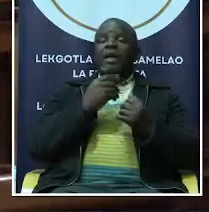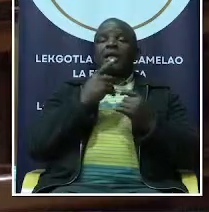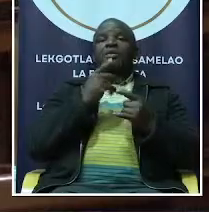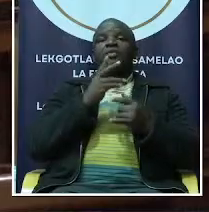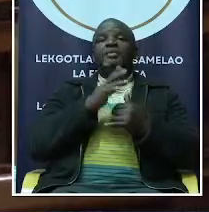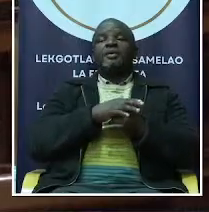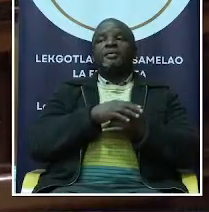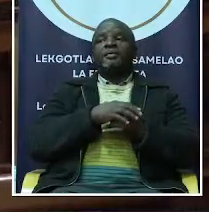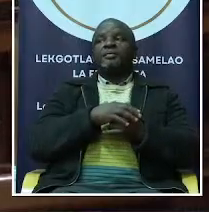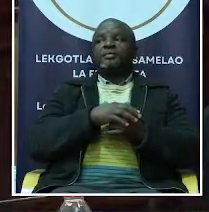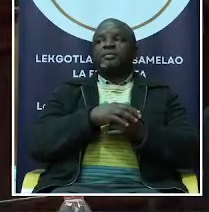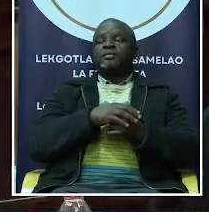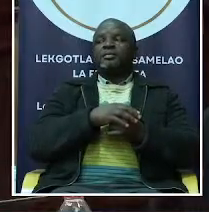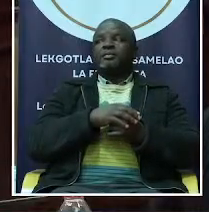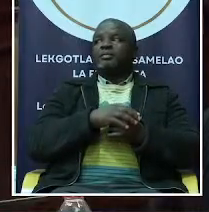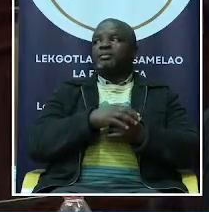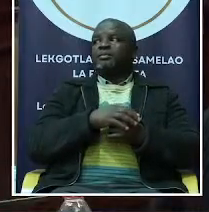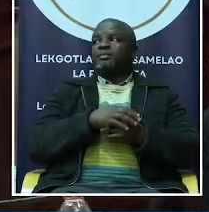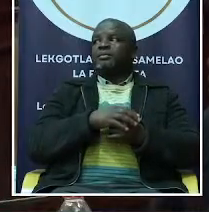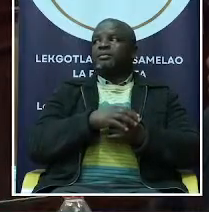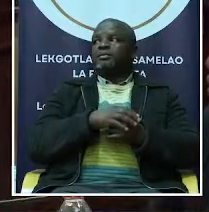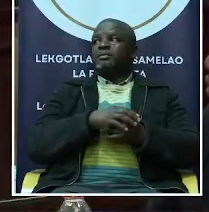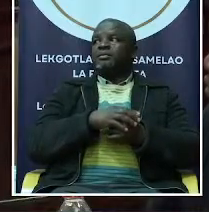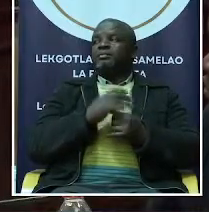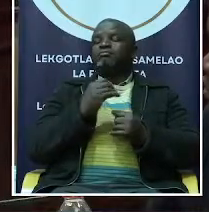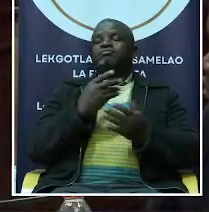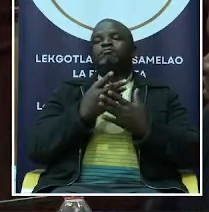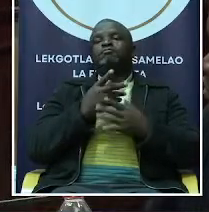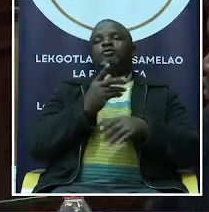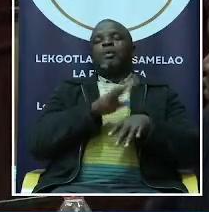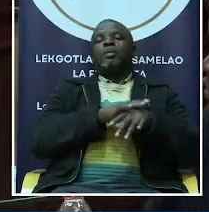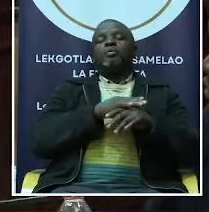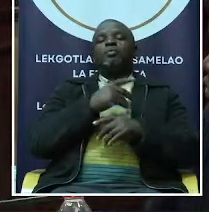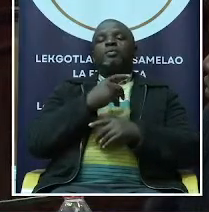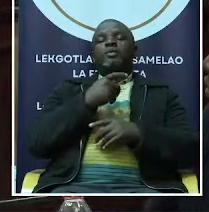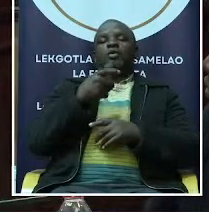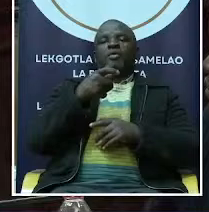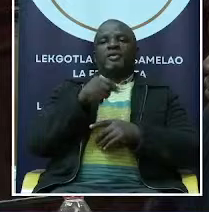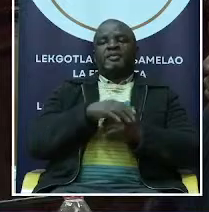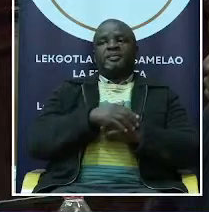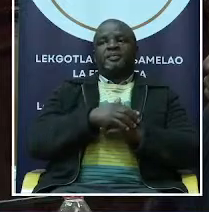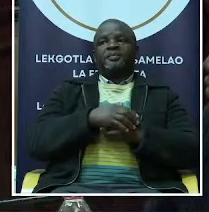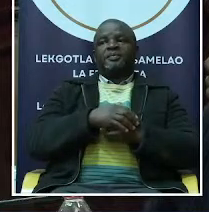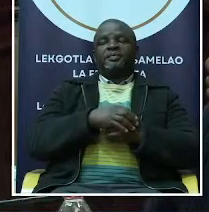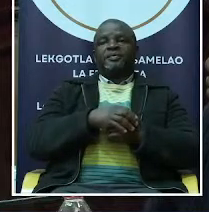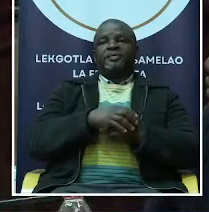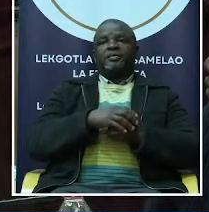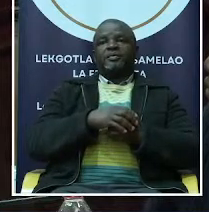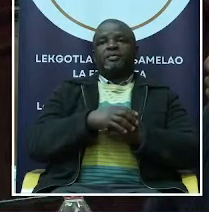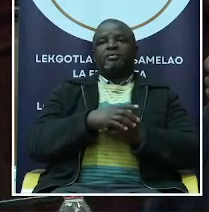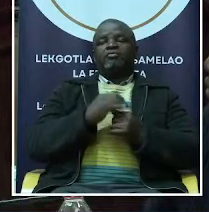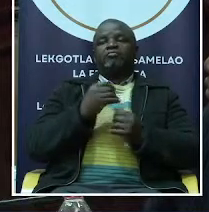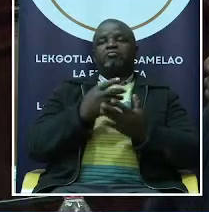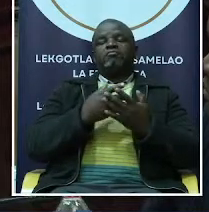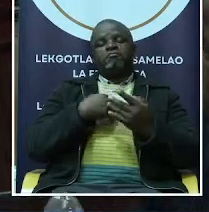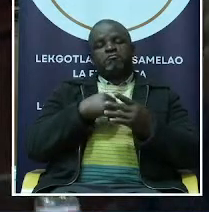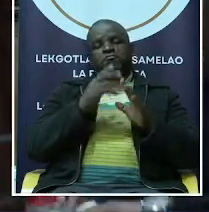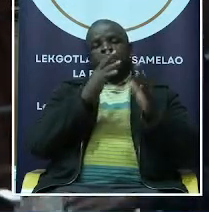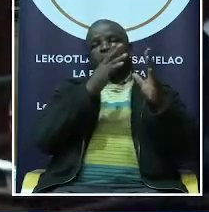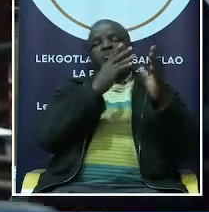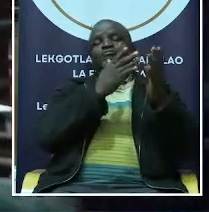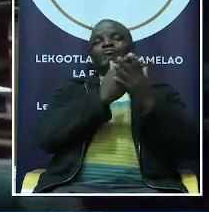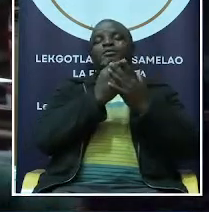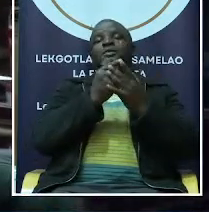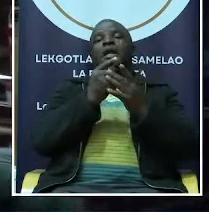Speaker. It's in fact a comment rather than a question. I would like to applaud the honorable